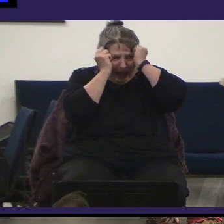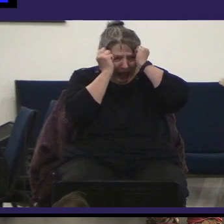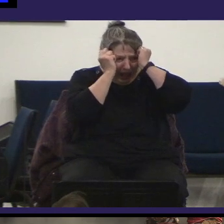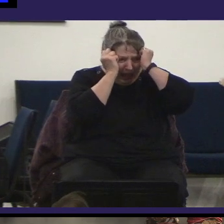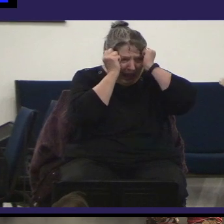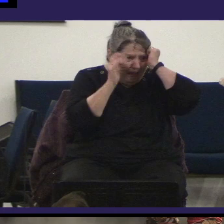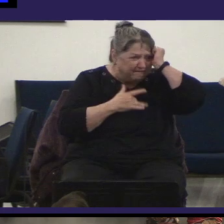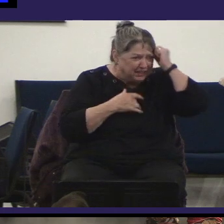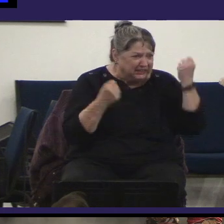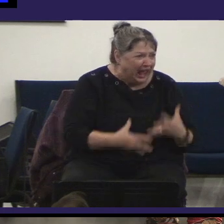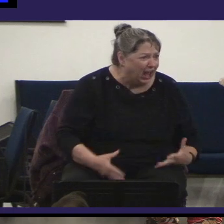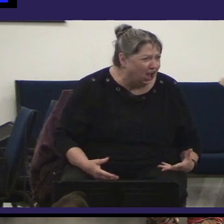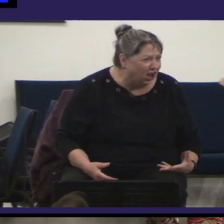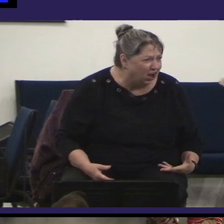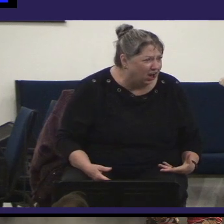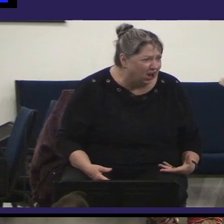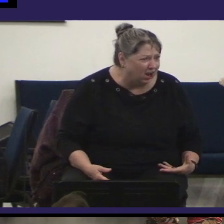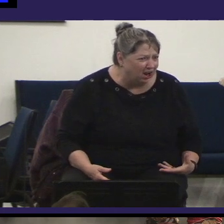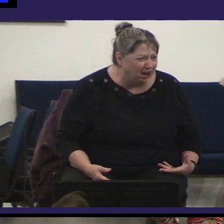Scary.